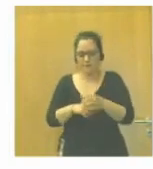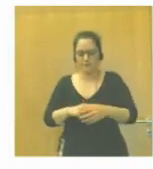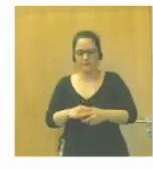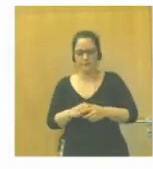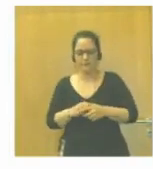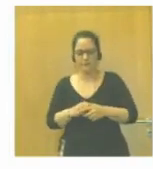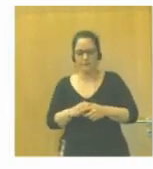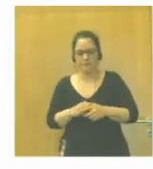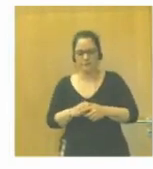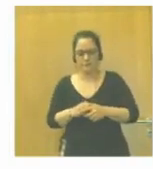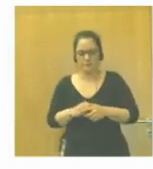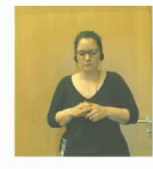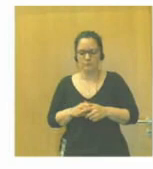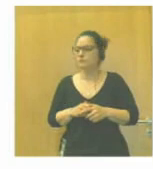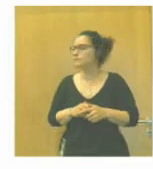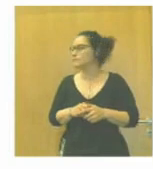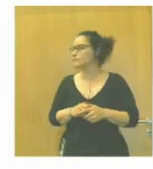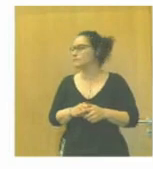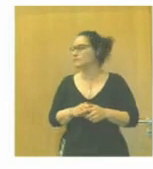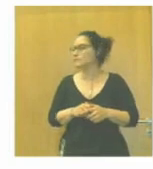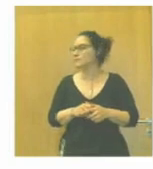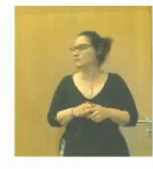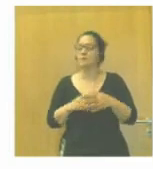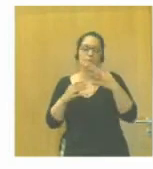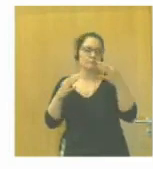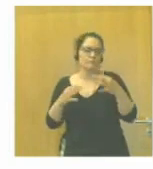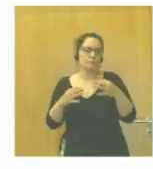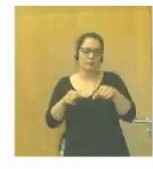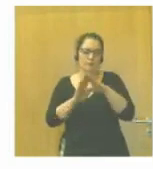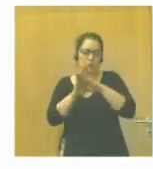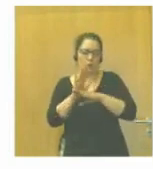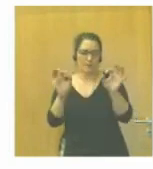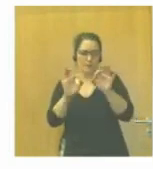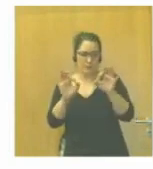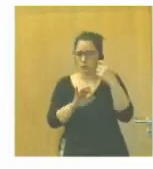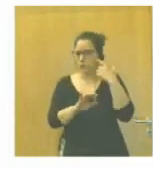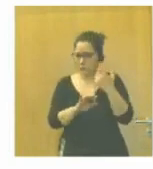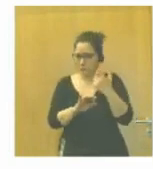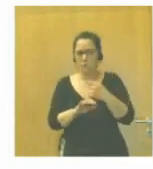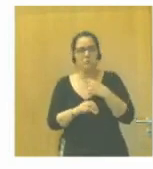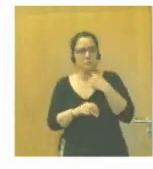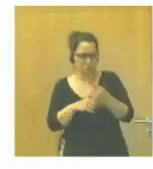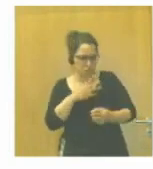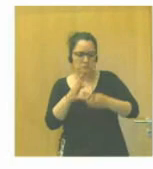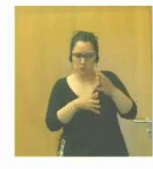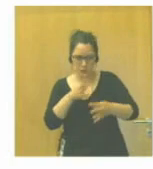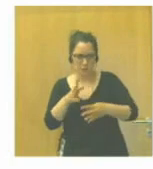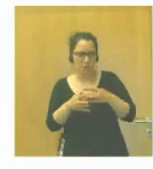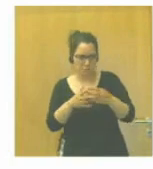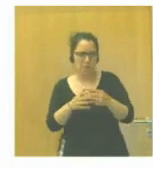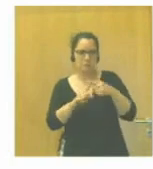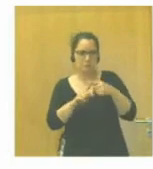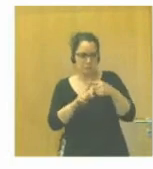What we're finding is Zero Suicide works, about 65 to 75% reduction in suicide deaths in